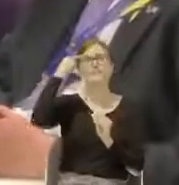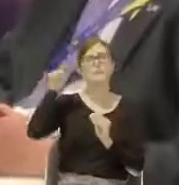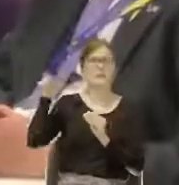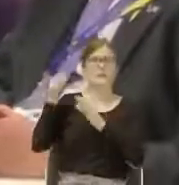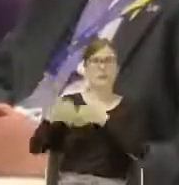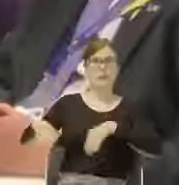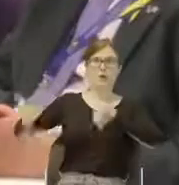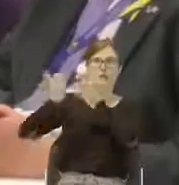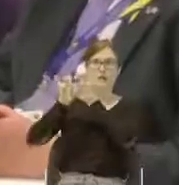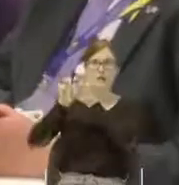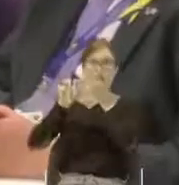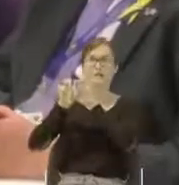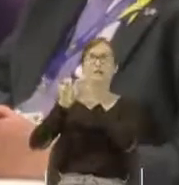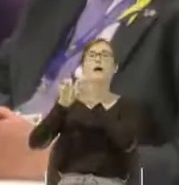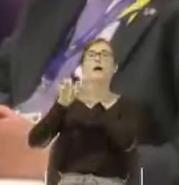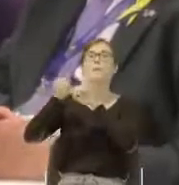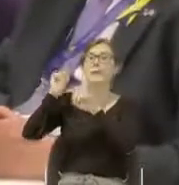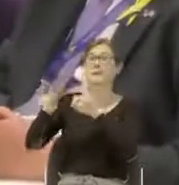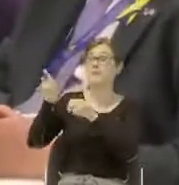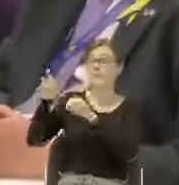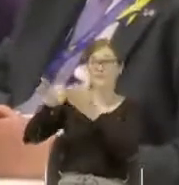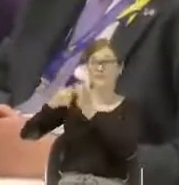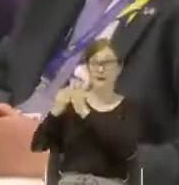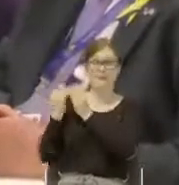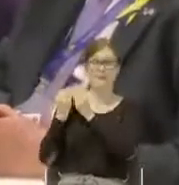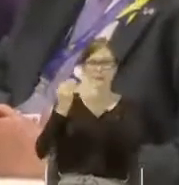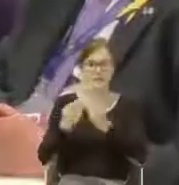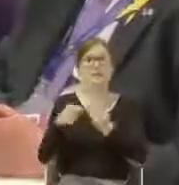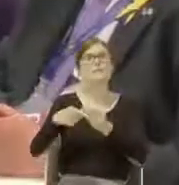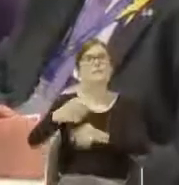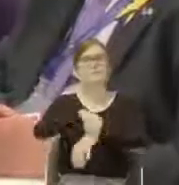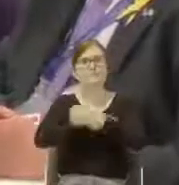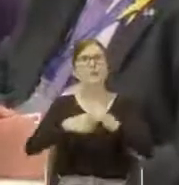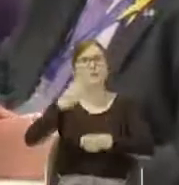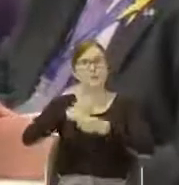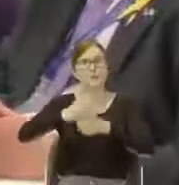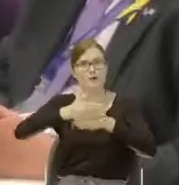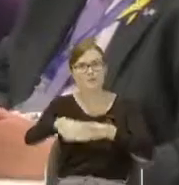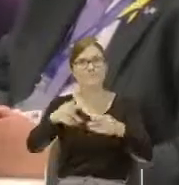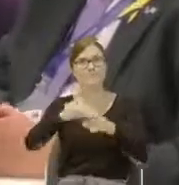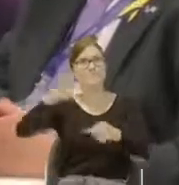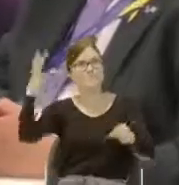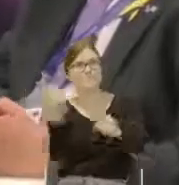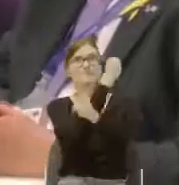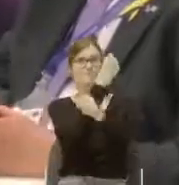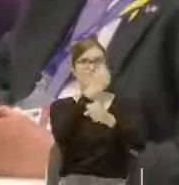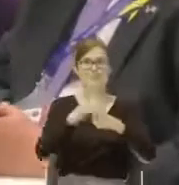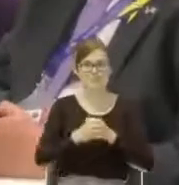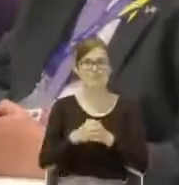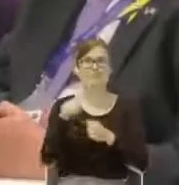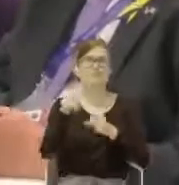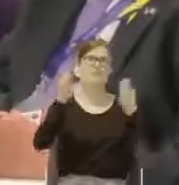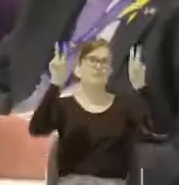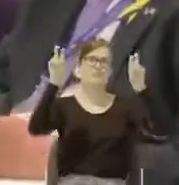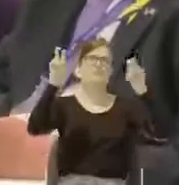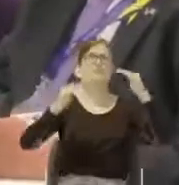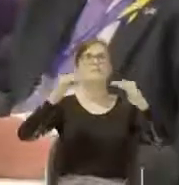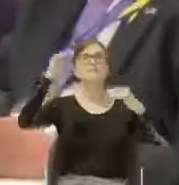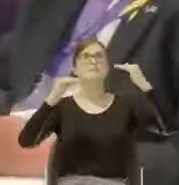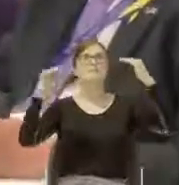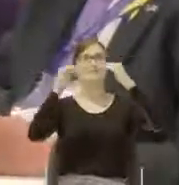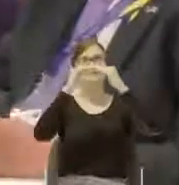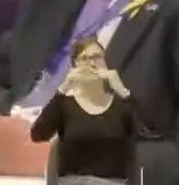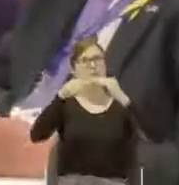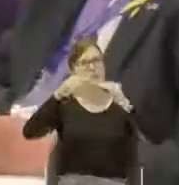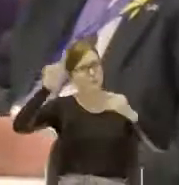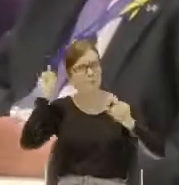SDG. So first, the high-level political forum will convene at the level of heads of